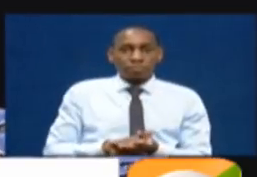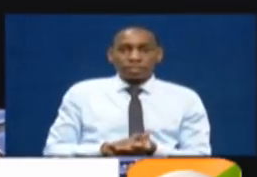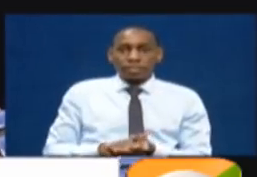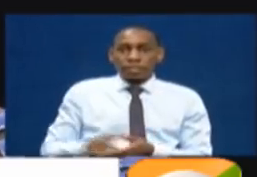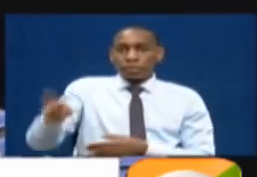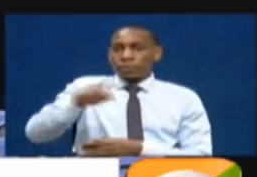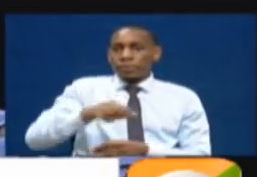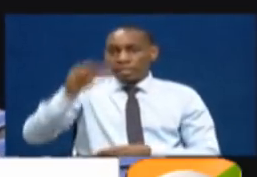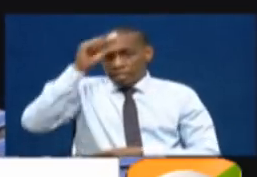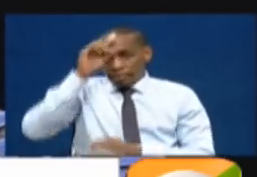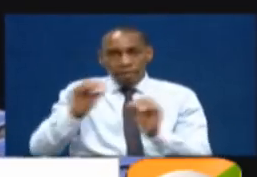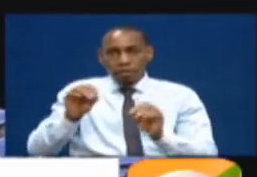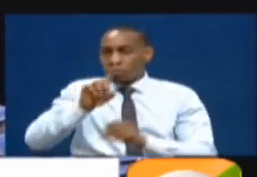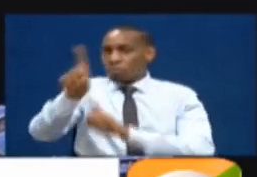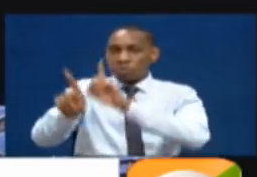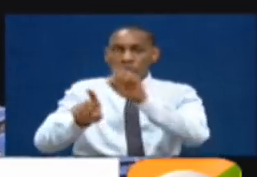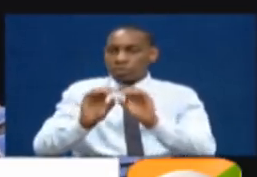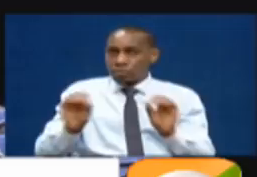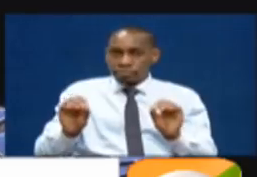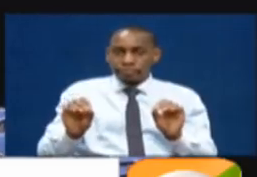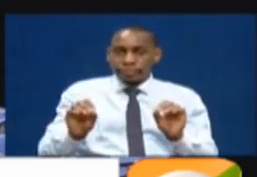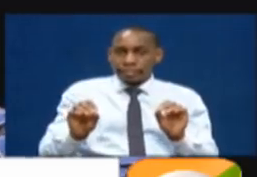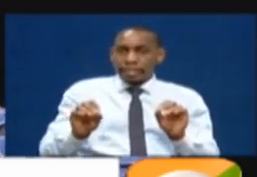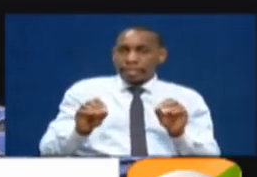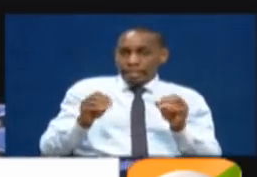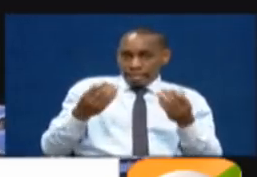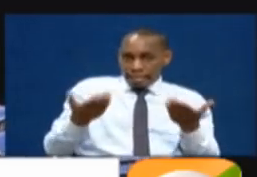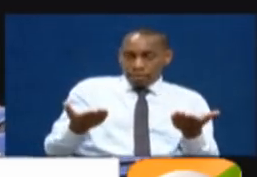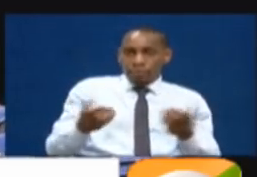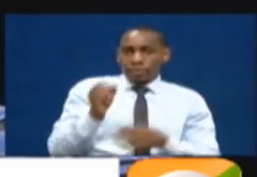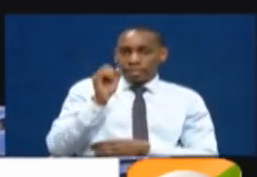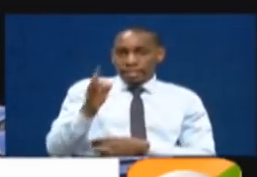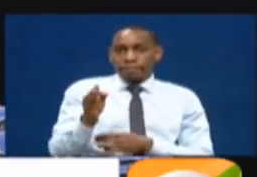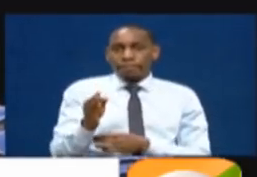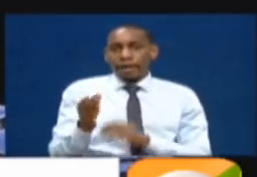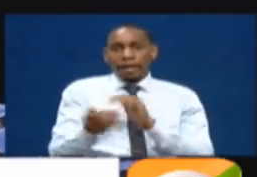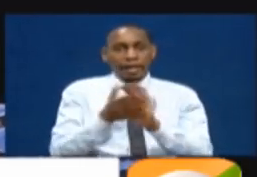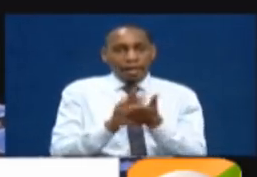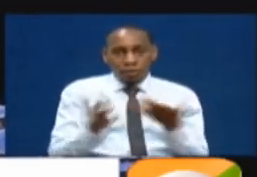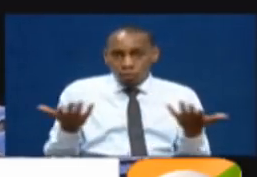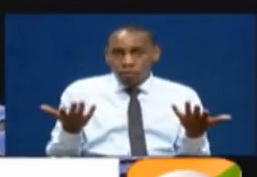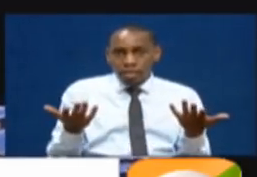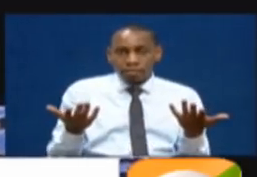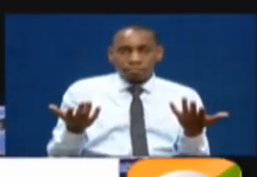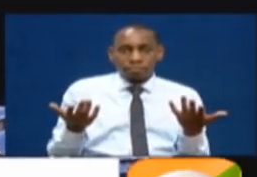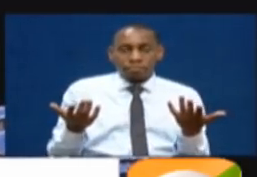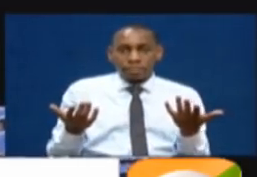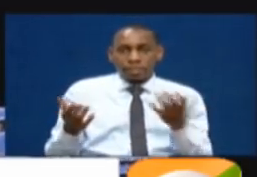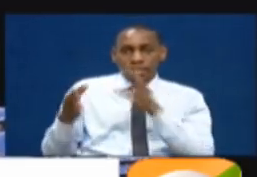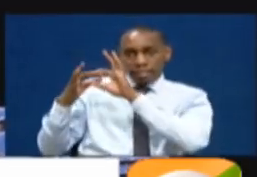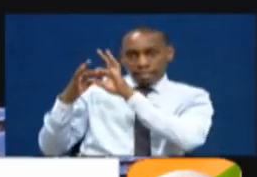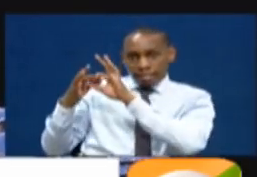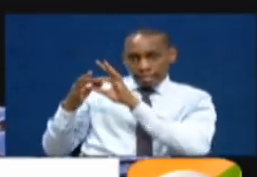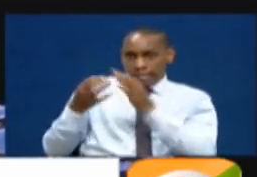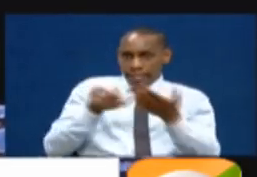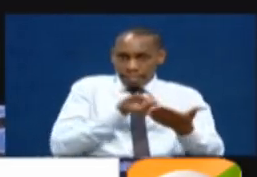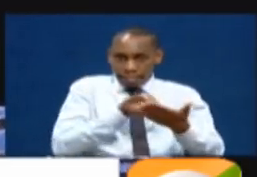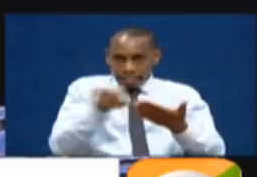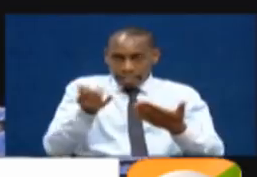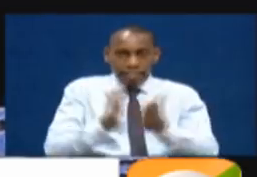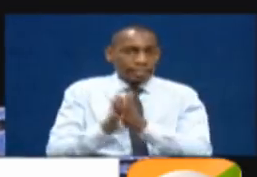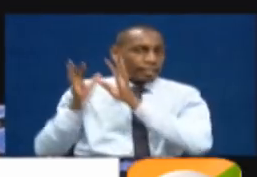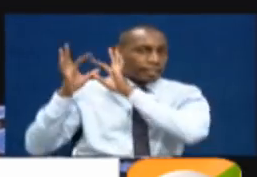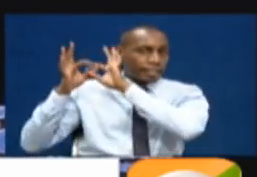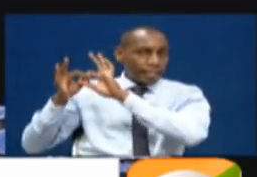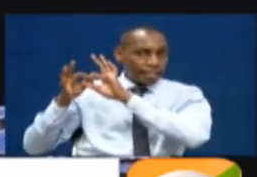Stop asking us those questions." So it comes back to say, if there isn't a culture of integrity, a